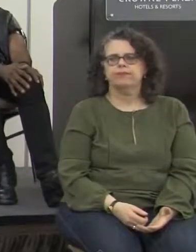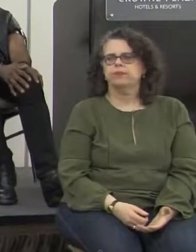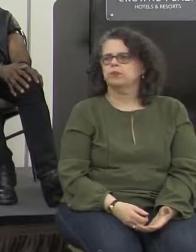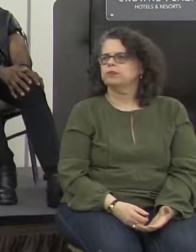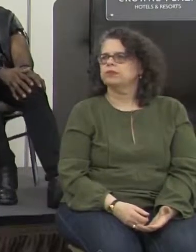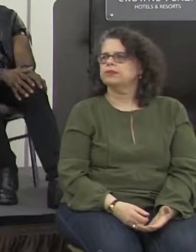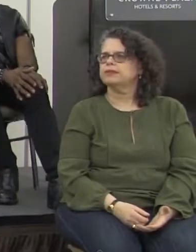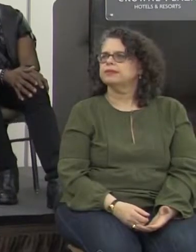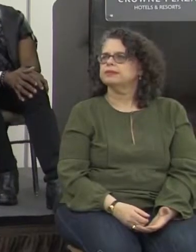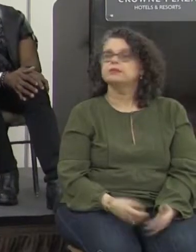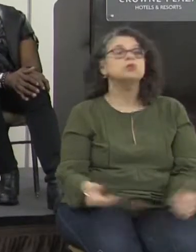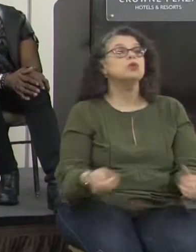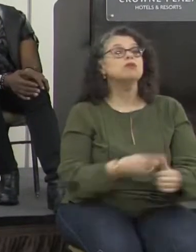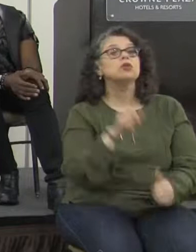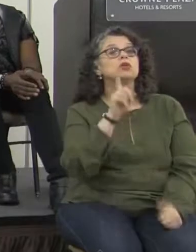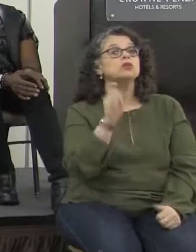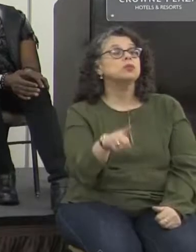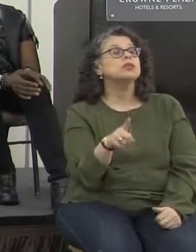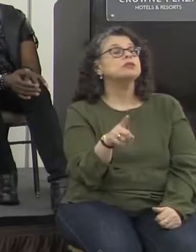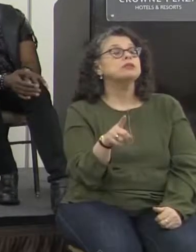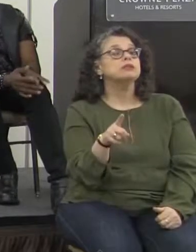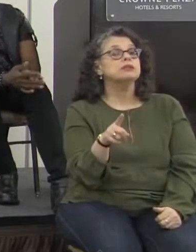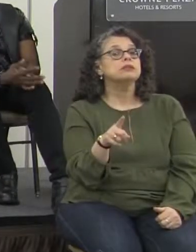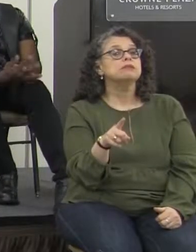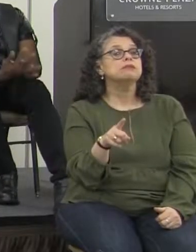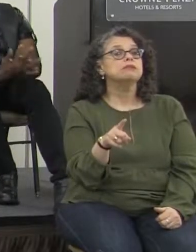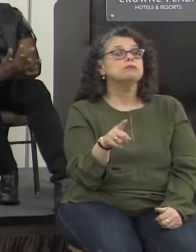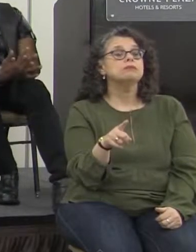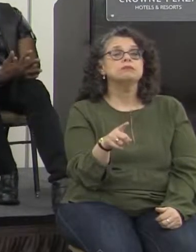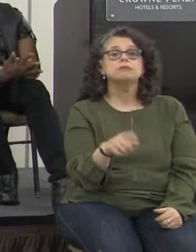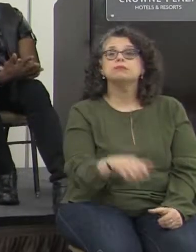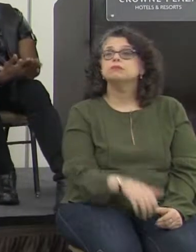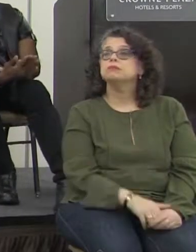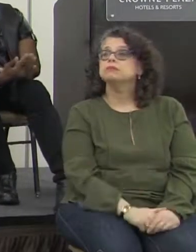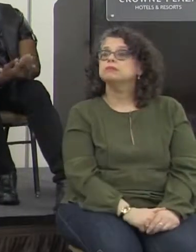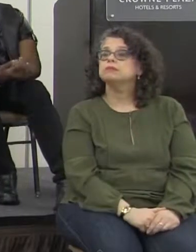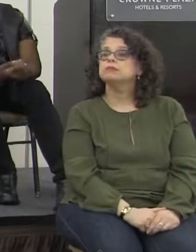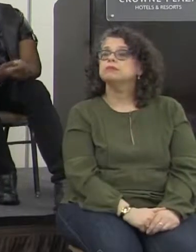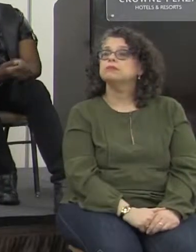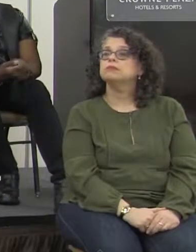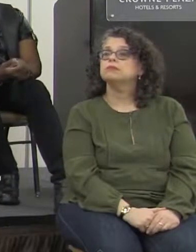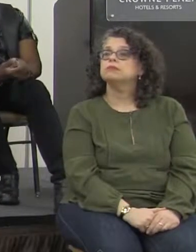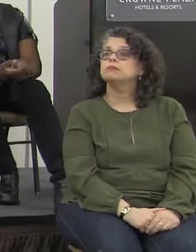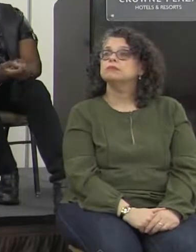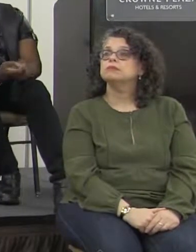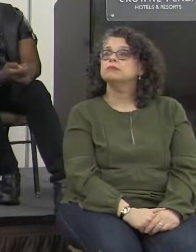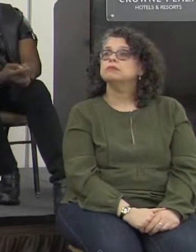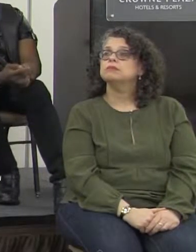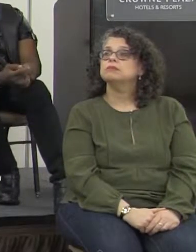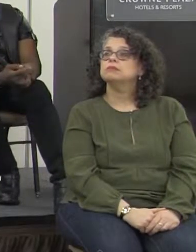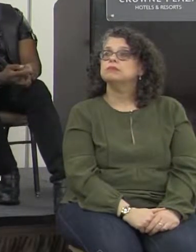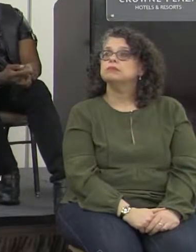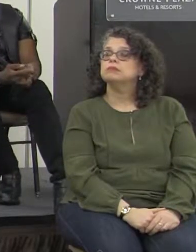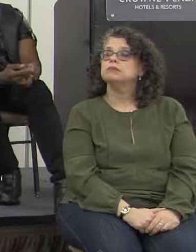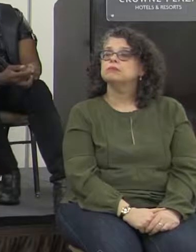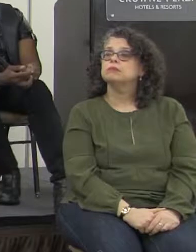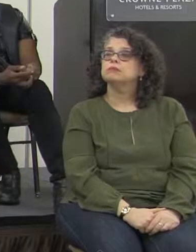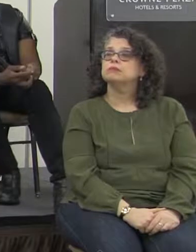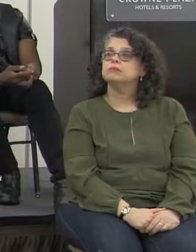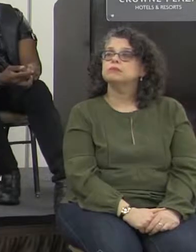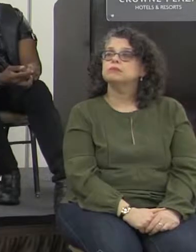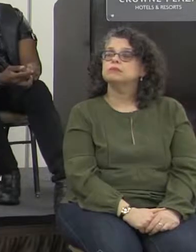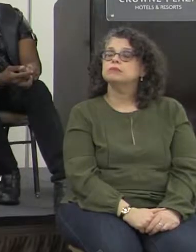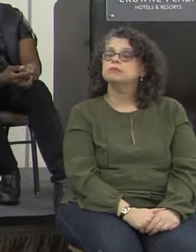are. The first question I want to pose to the panel is, how can